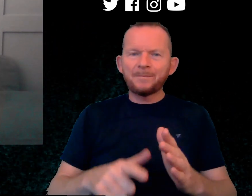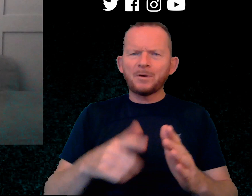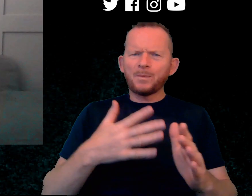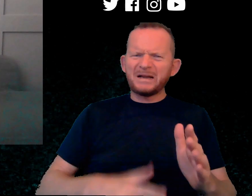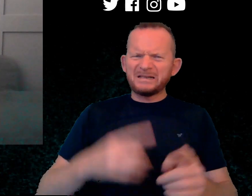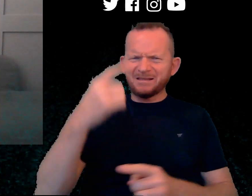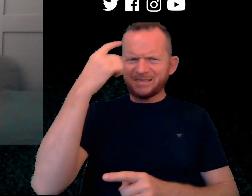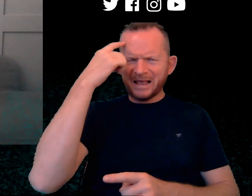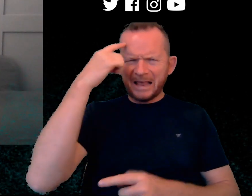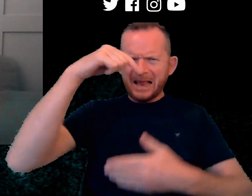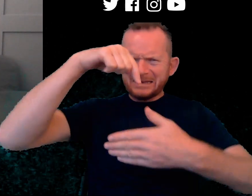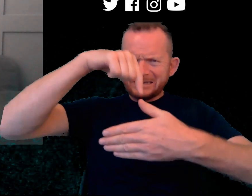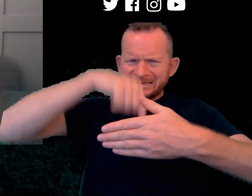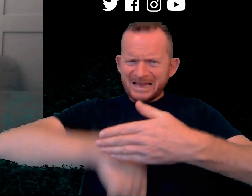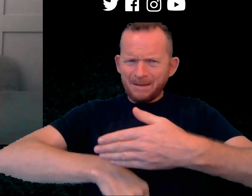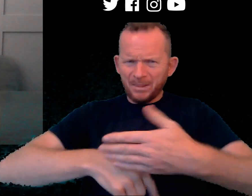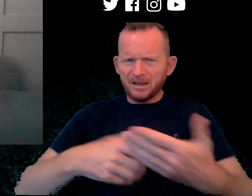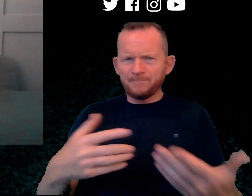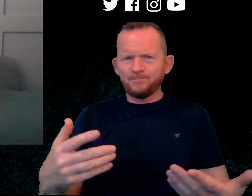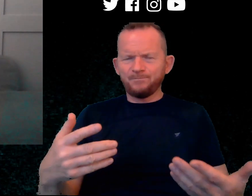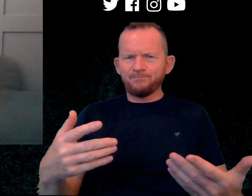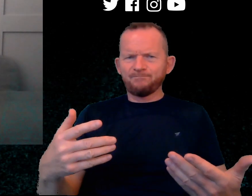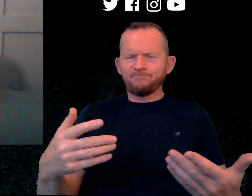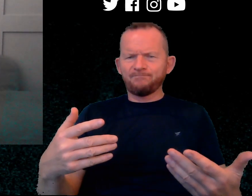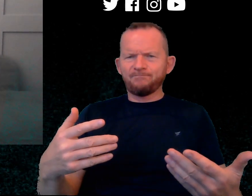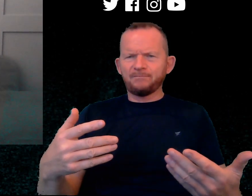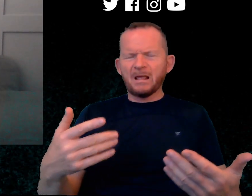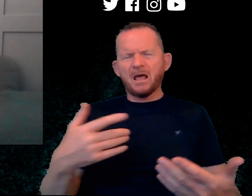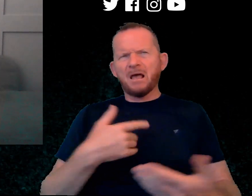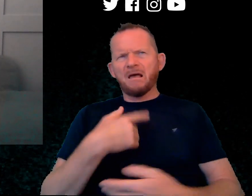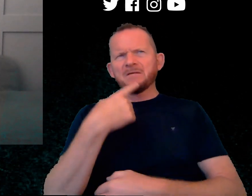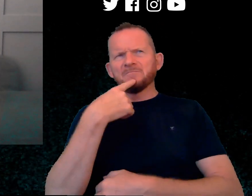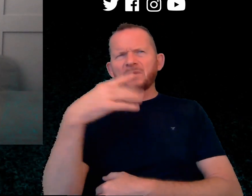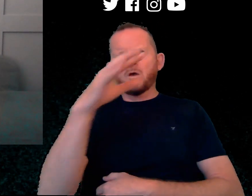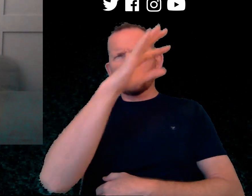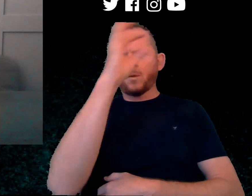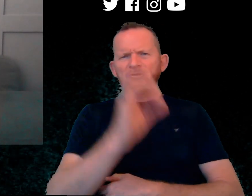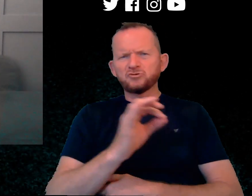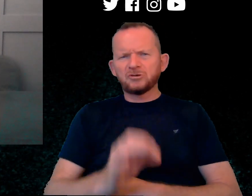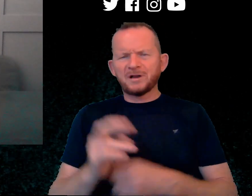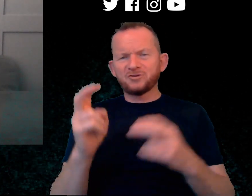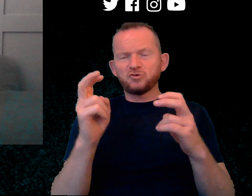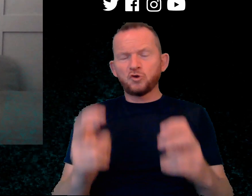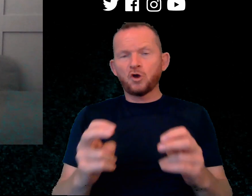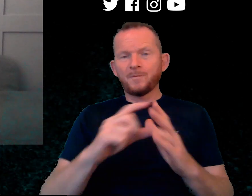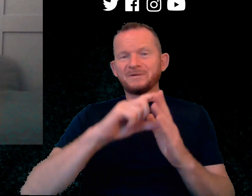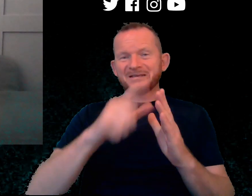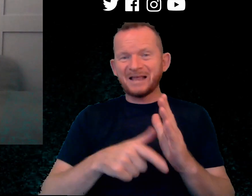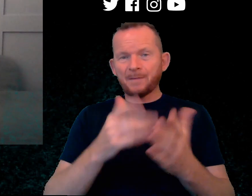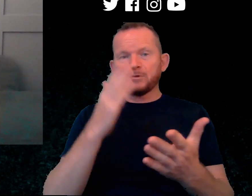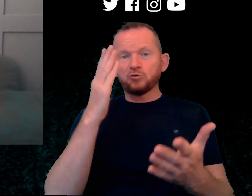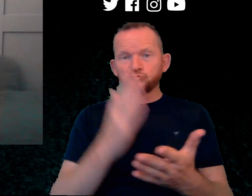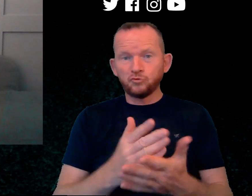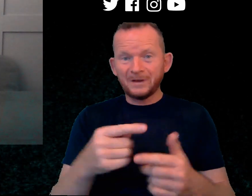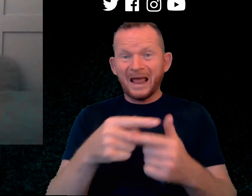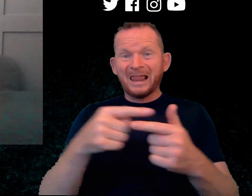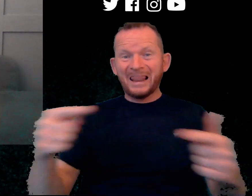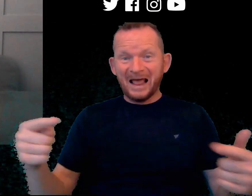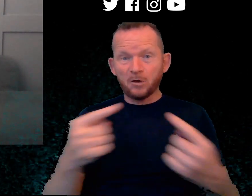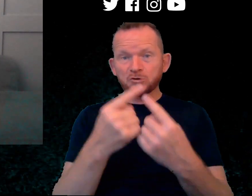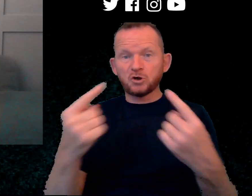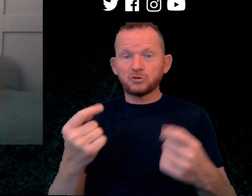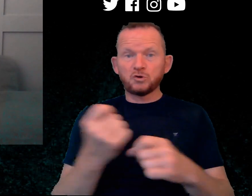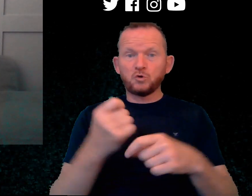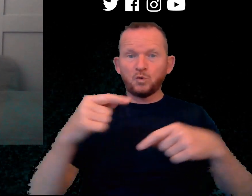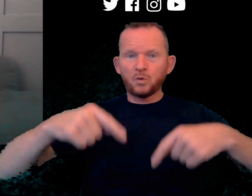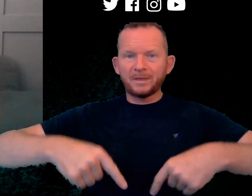that we don't need to. As long as we know who is and who isn't disabled, do we really need to think on it this deeply? But given what I've just